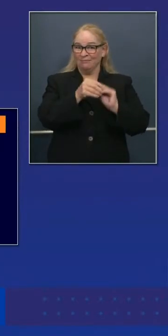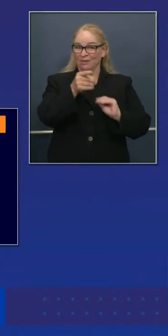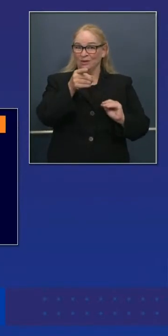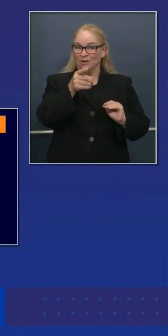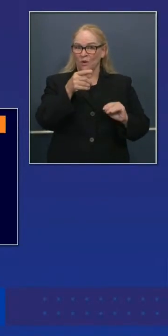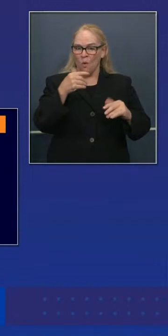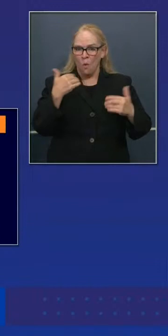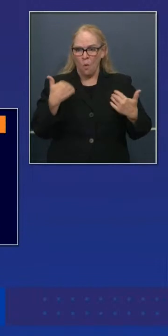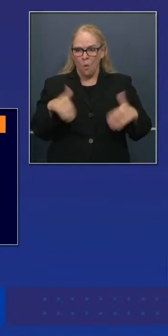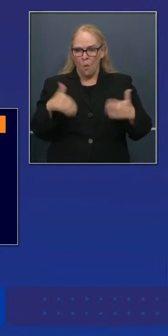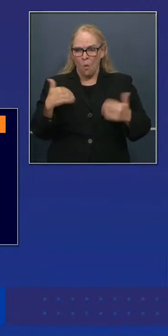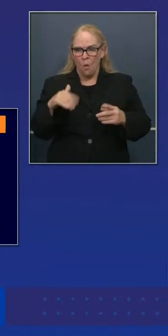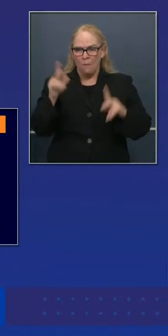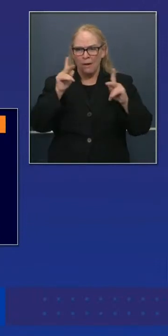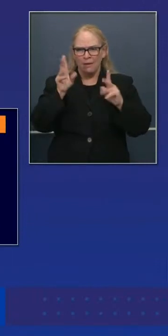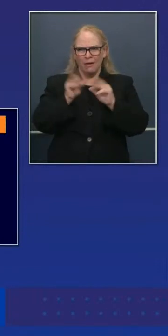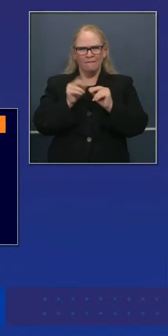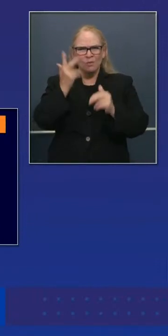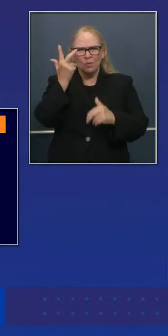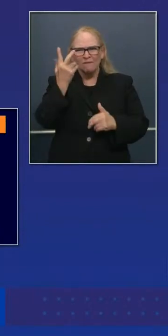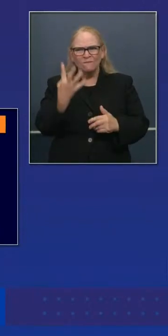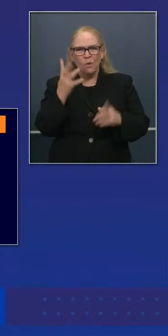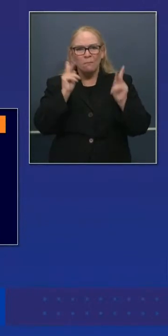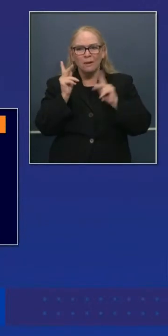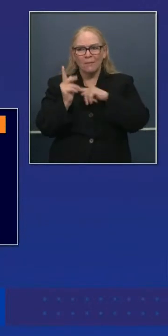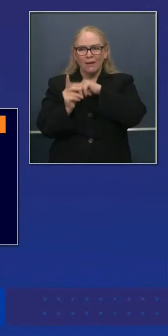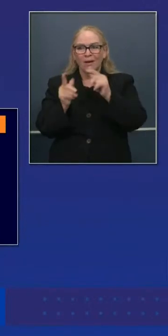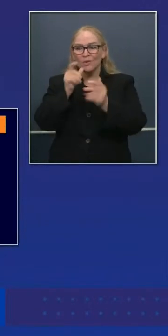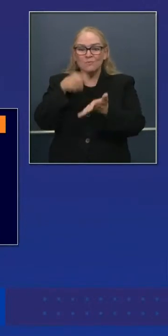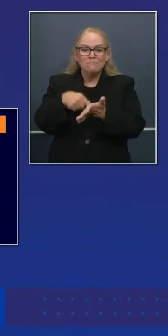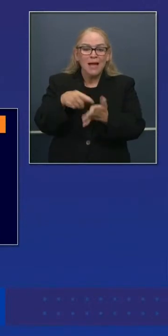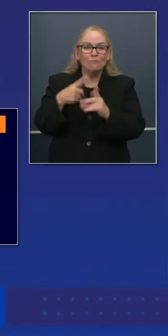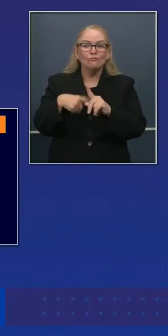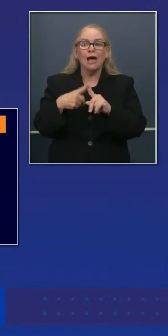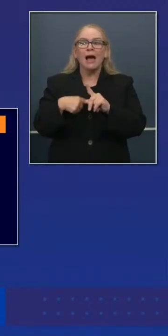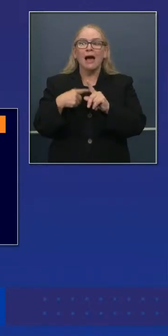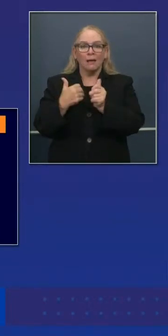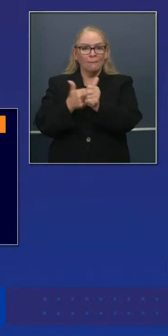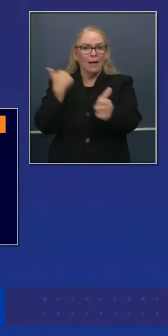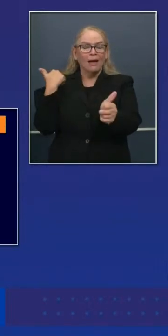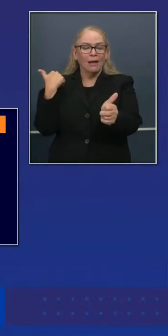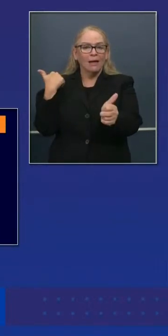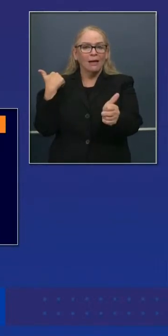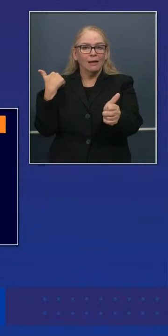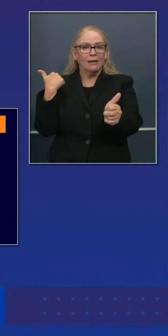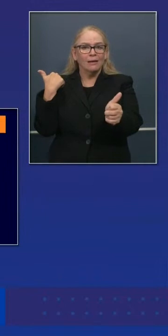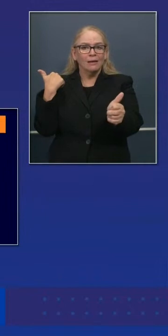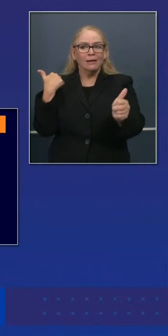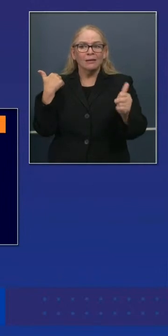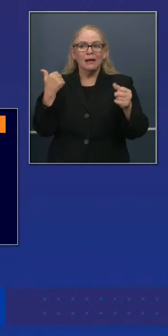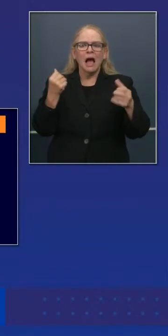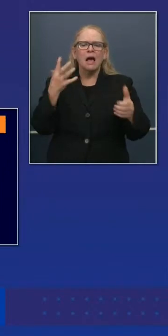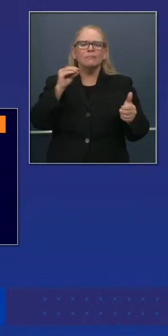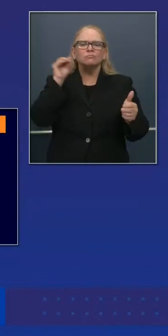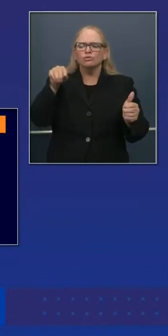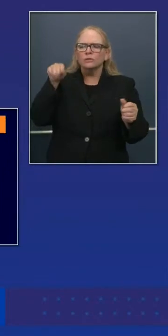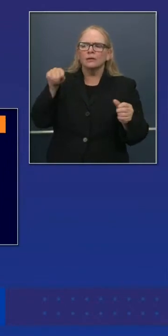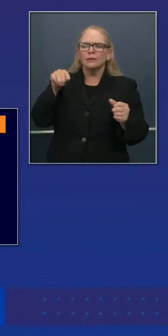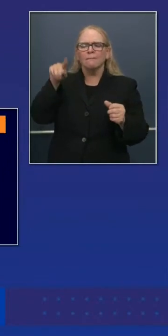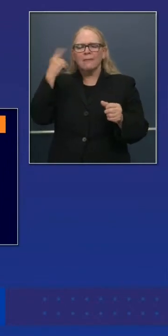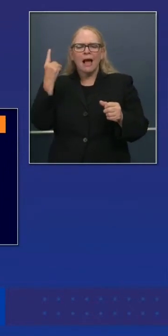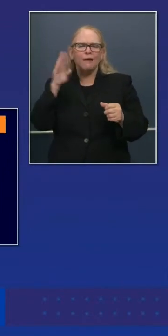of renters in the state that have fallen behind in rent represented in the Latino and African American community, the Latinx and